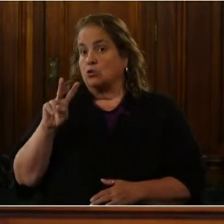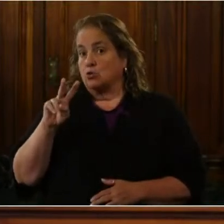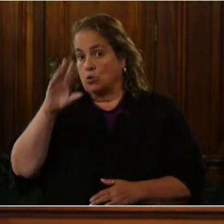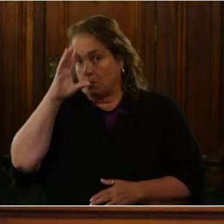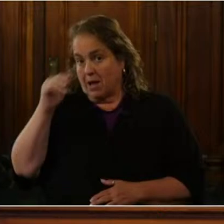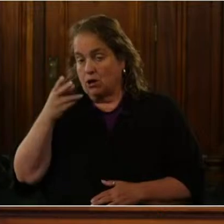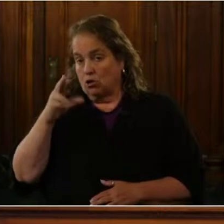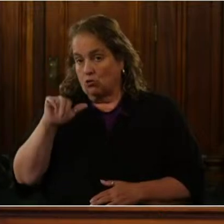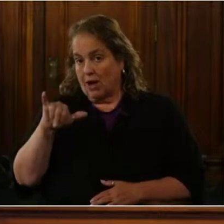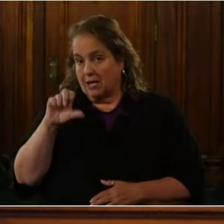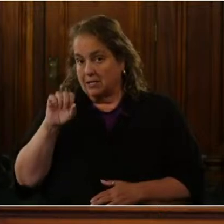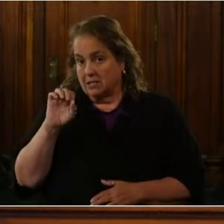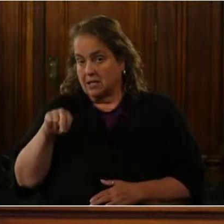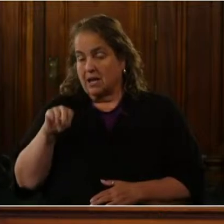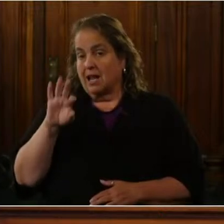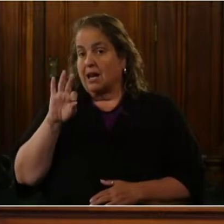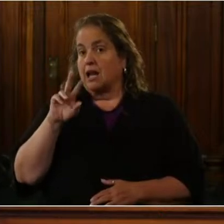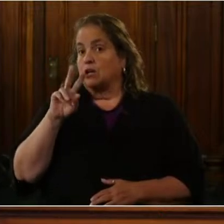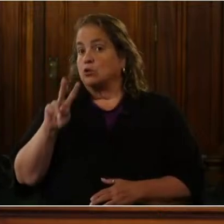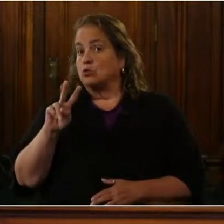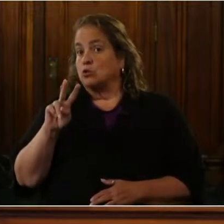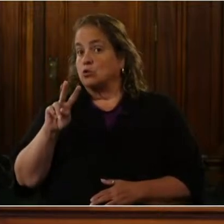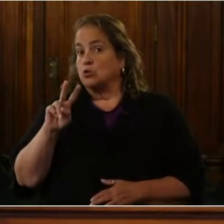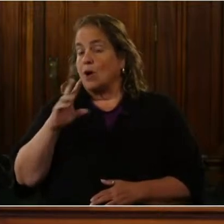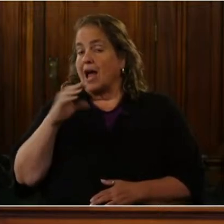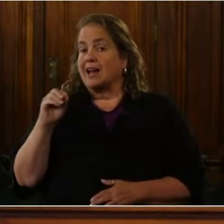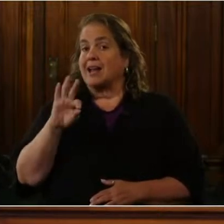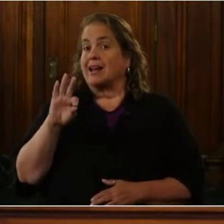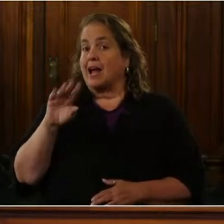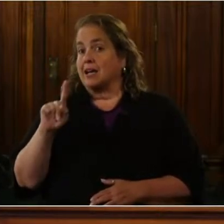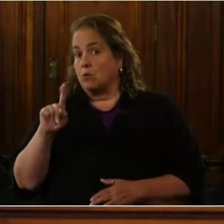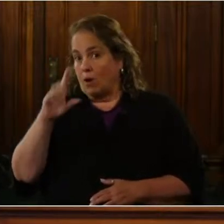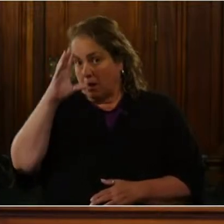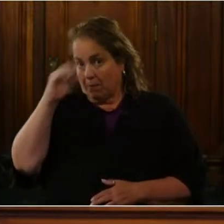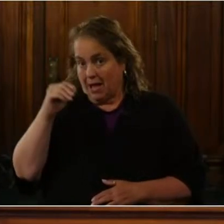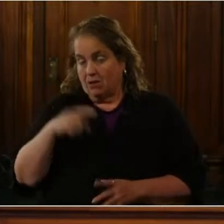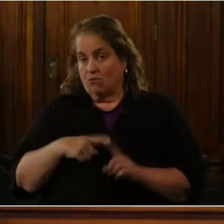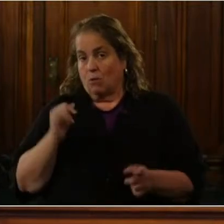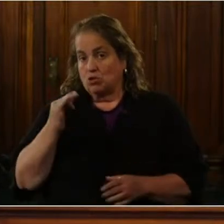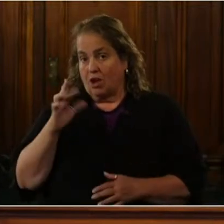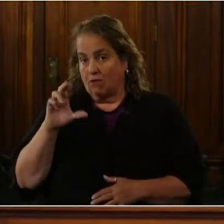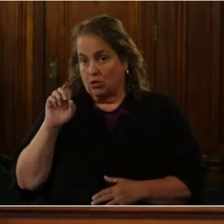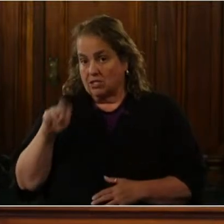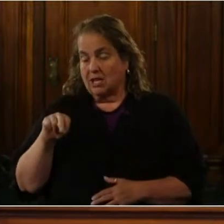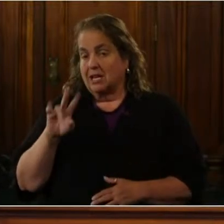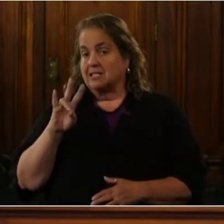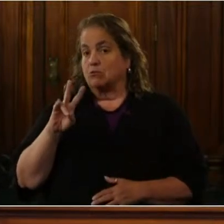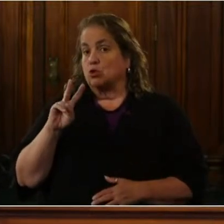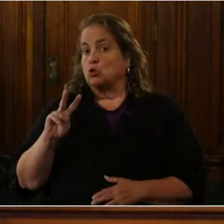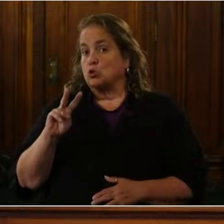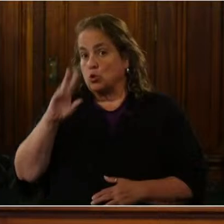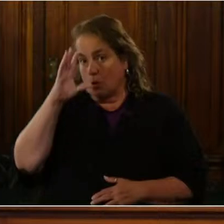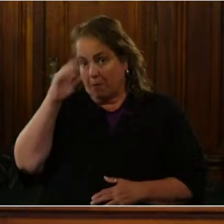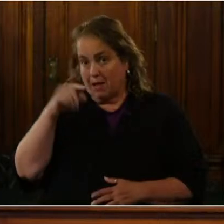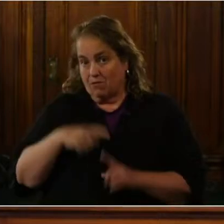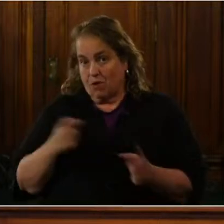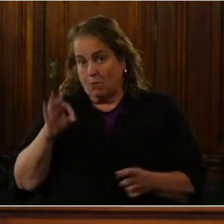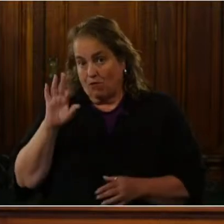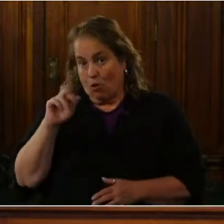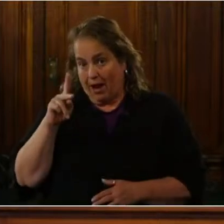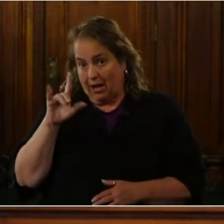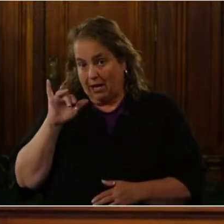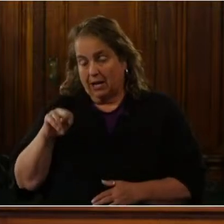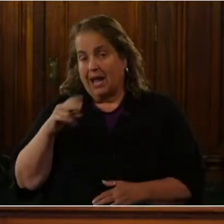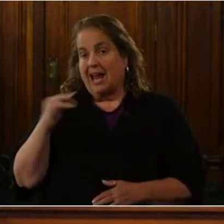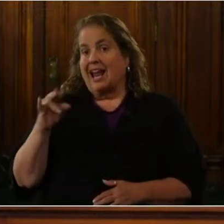man from Grayson, a 92-year-old and a 91-year-old man from Jefferson, a 72-year-old man from Franklin,